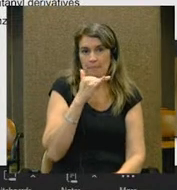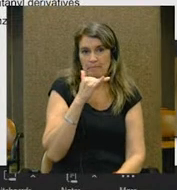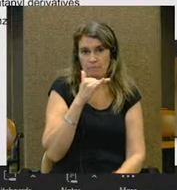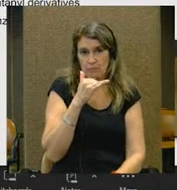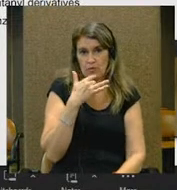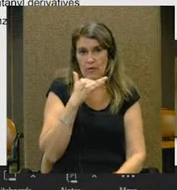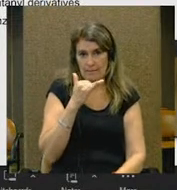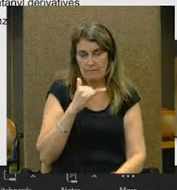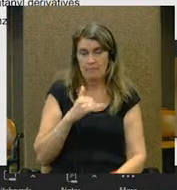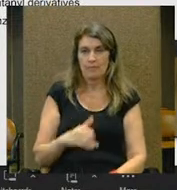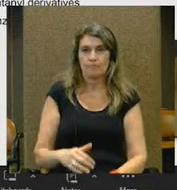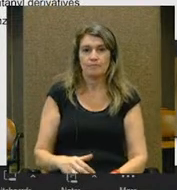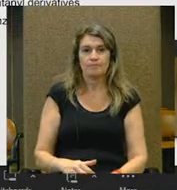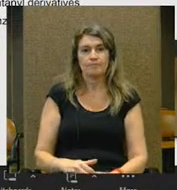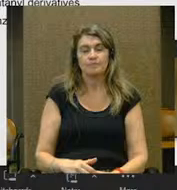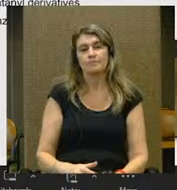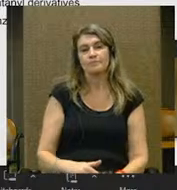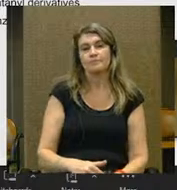please.